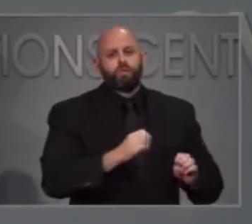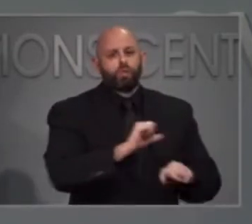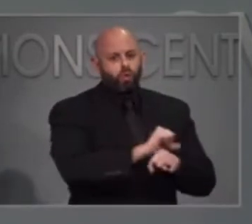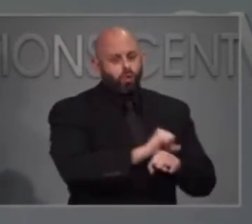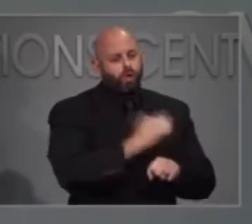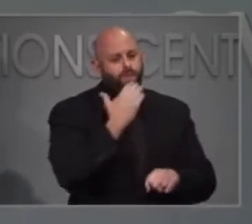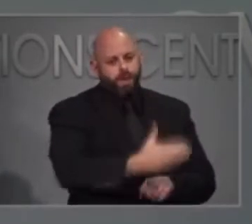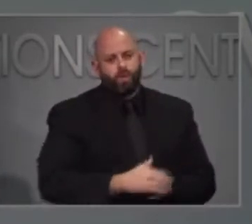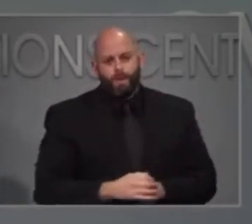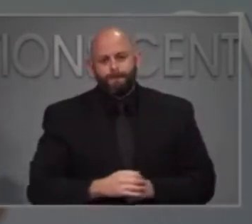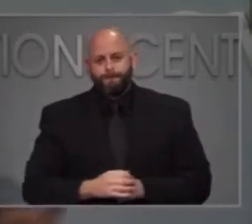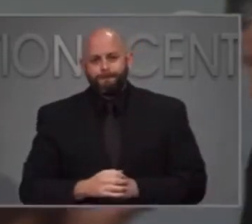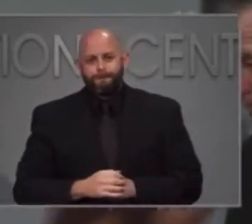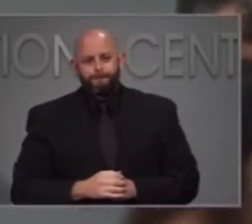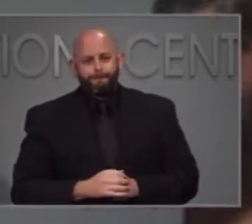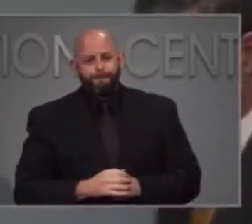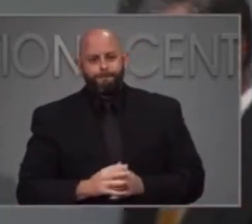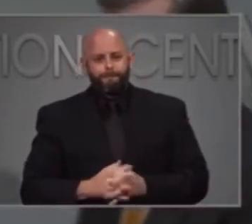doing.